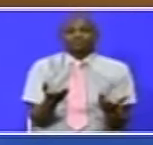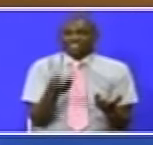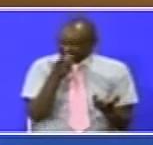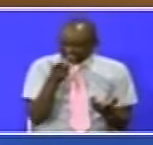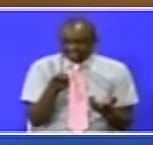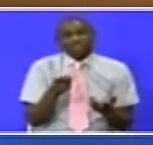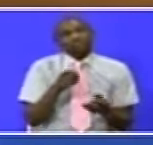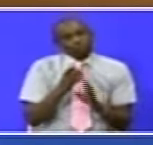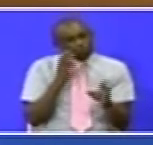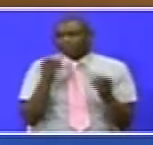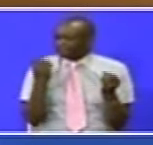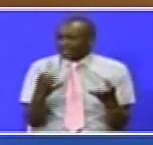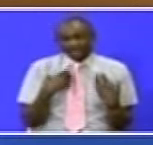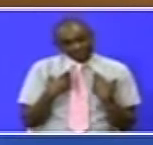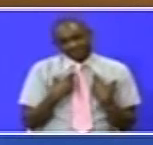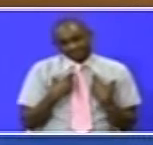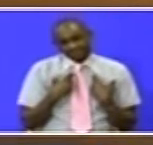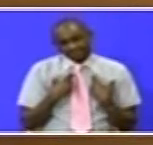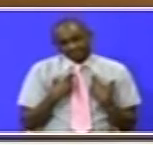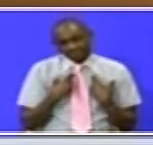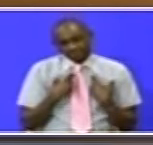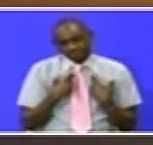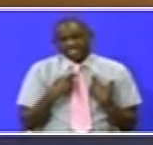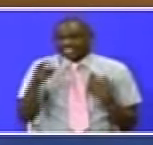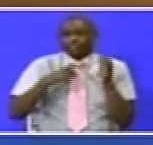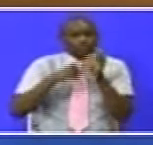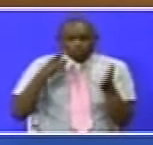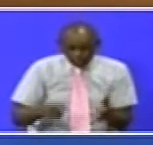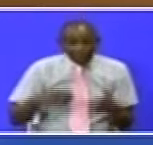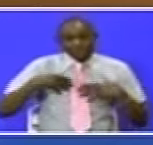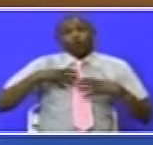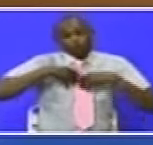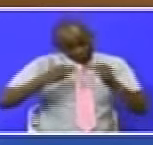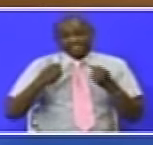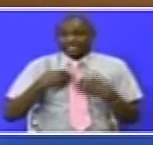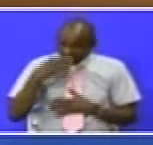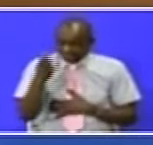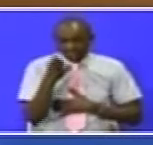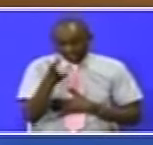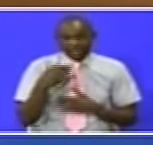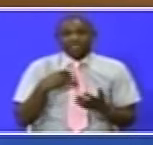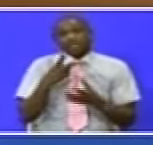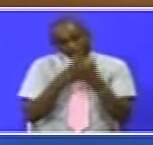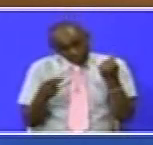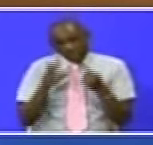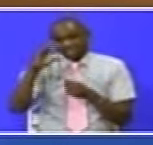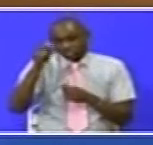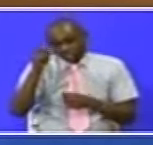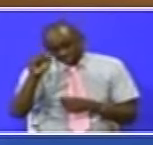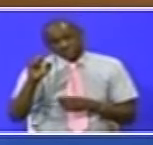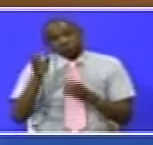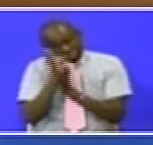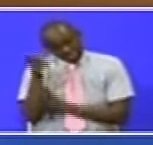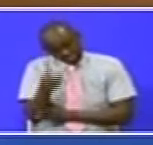few queues from where I went. And it just shows the belief and confidence that customers have in both Chase as a